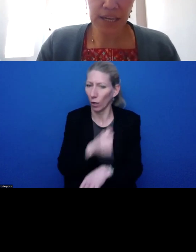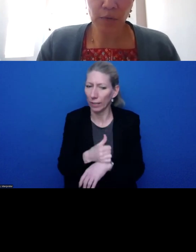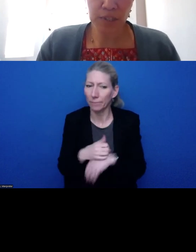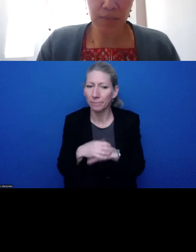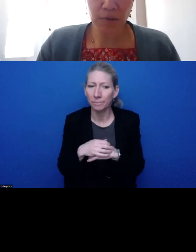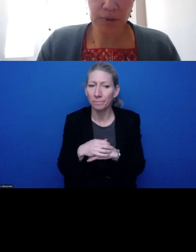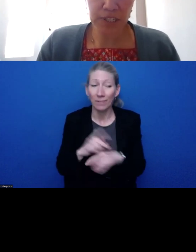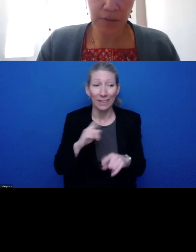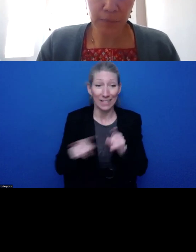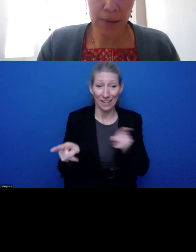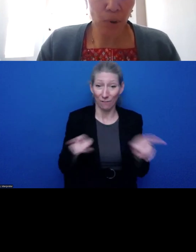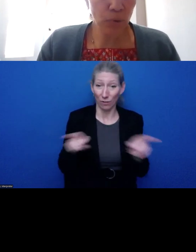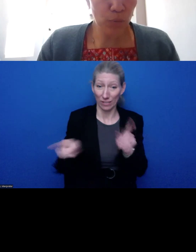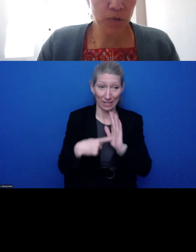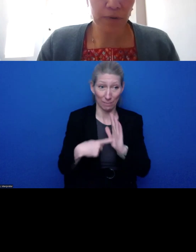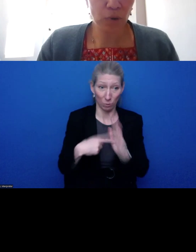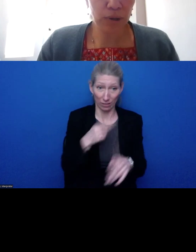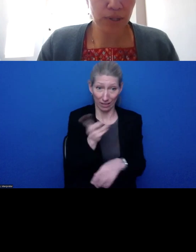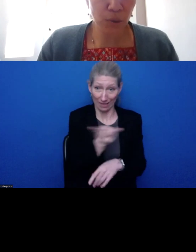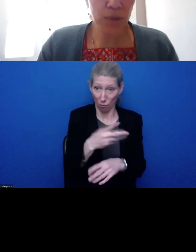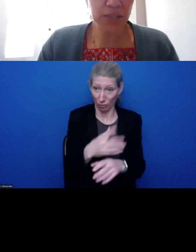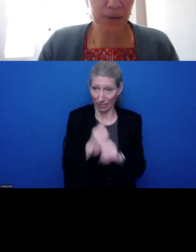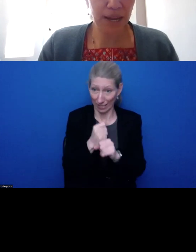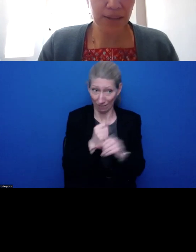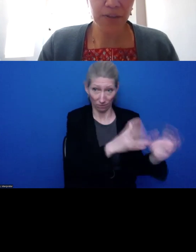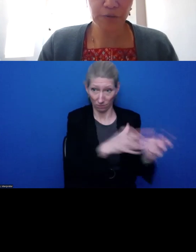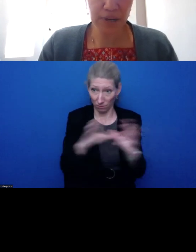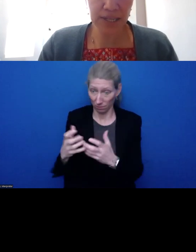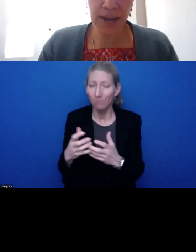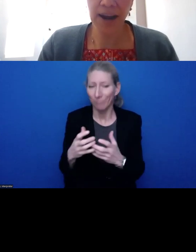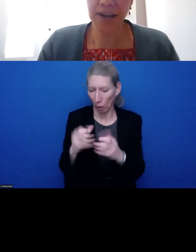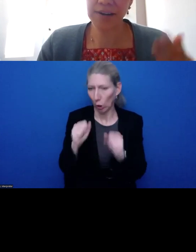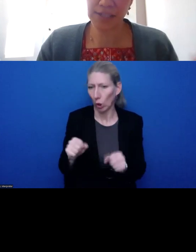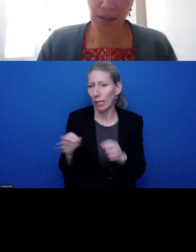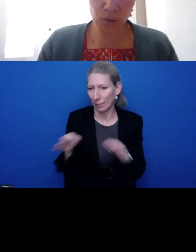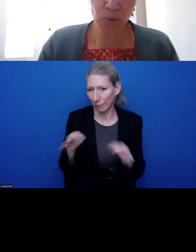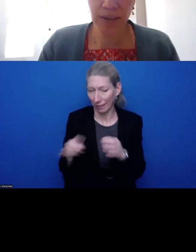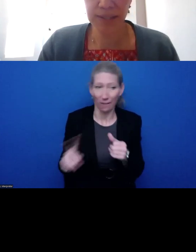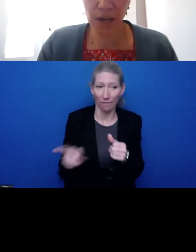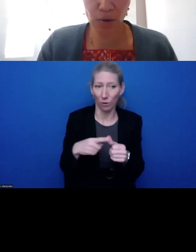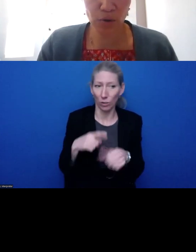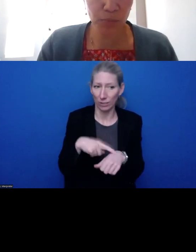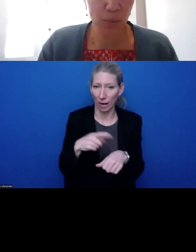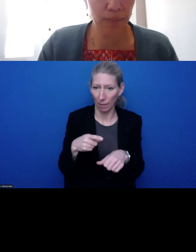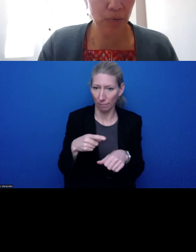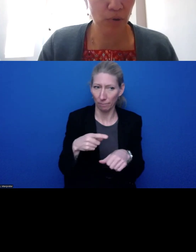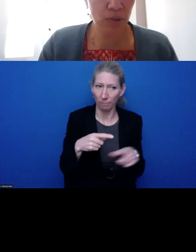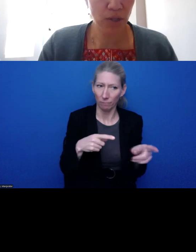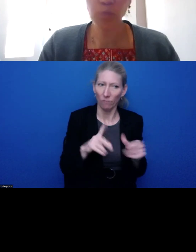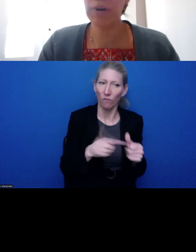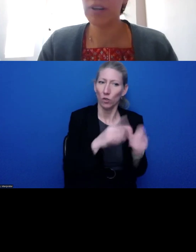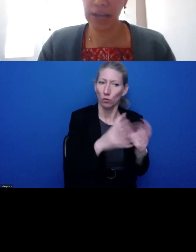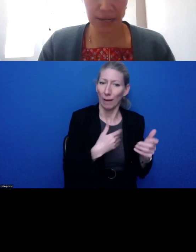in the set of symbols received by both groups of authorities could explain that the first had higher status, while the second group probably